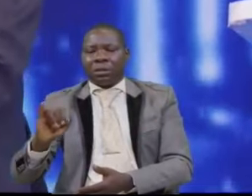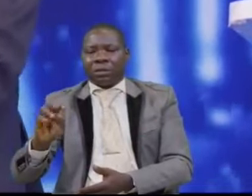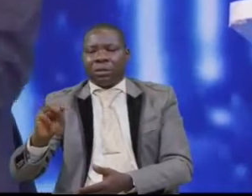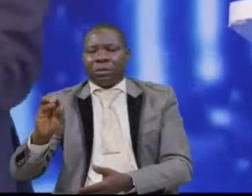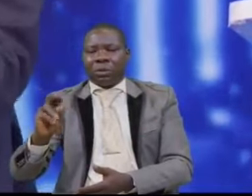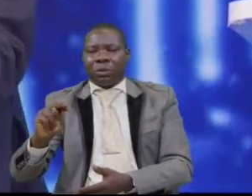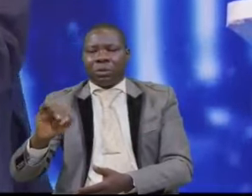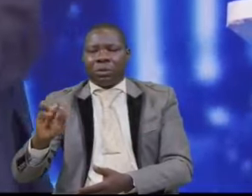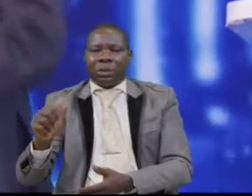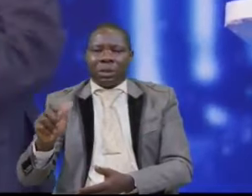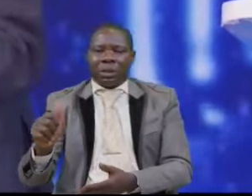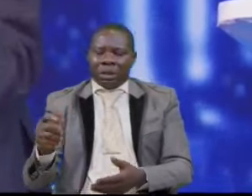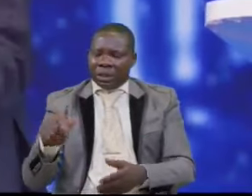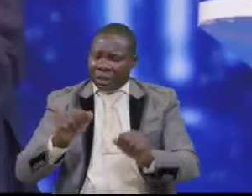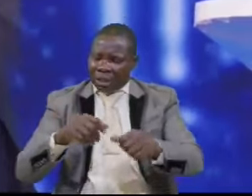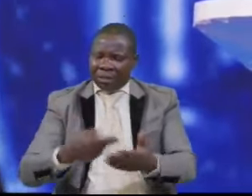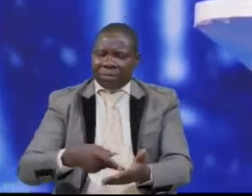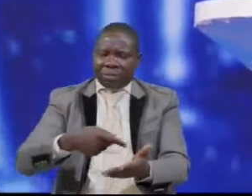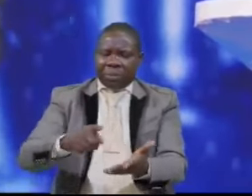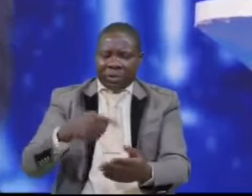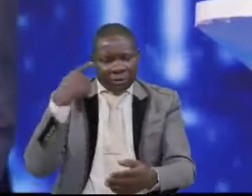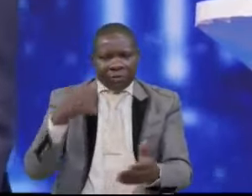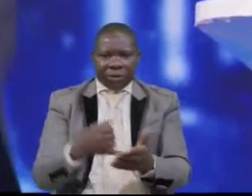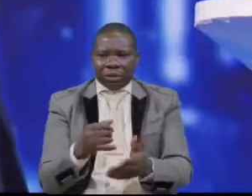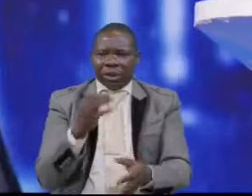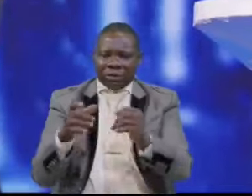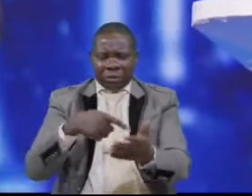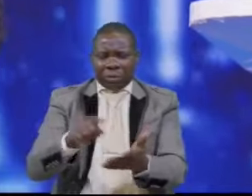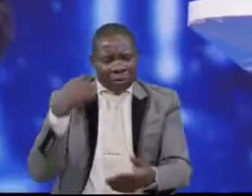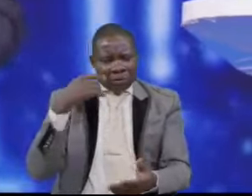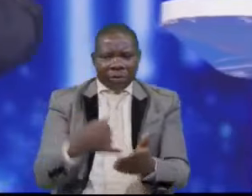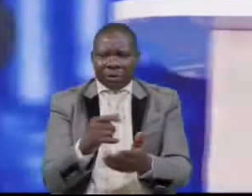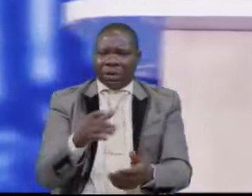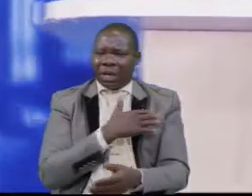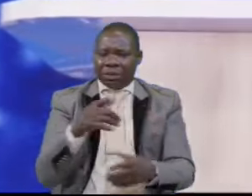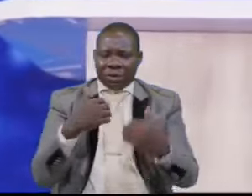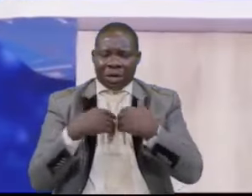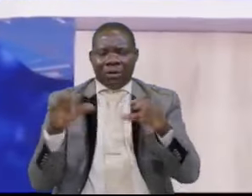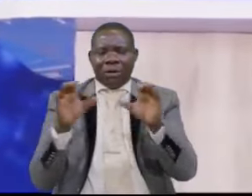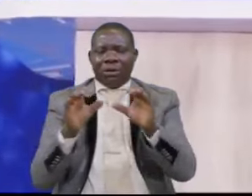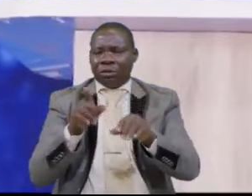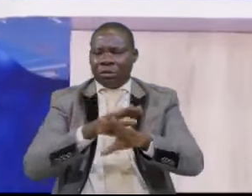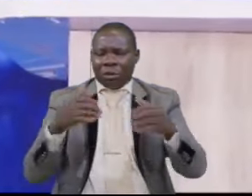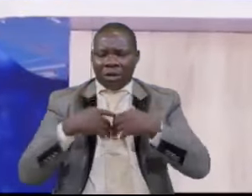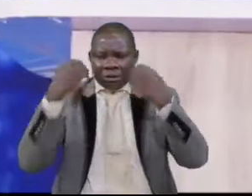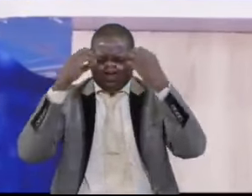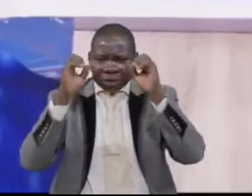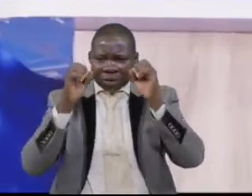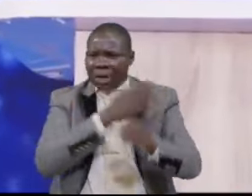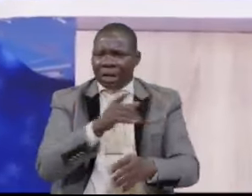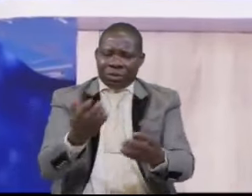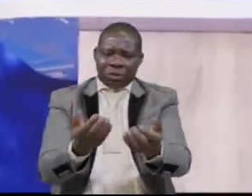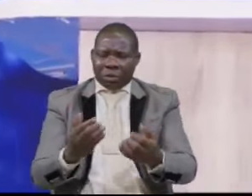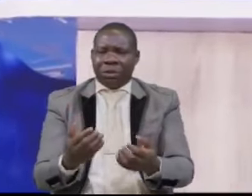for it. If you pay for it and you have certificate, you don't have education, and you don't want elevation in life, you're just thrown